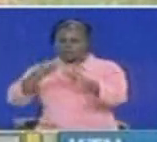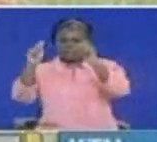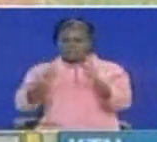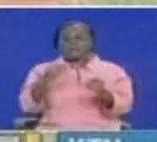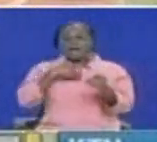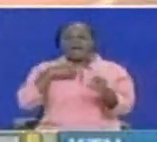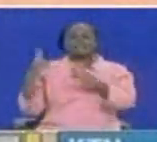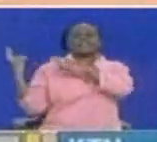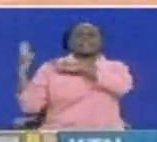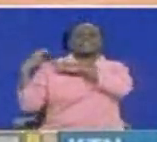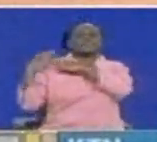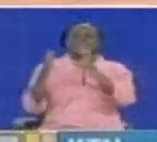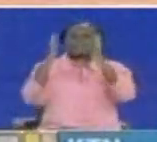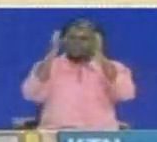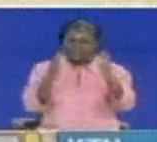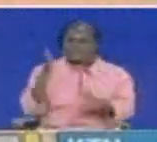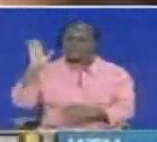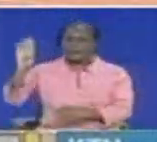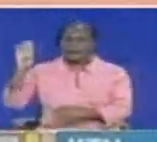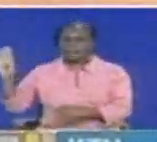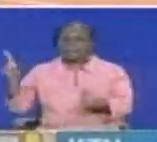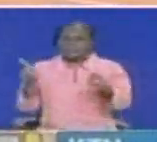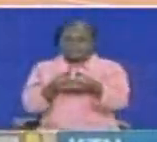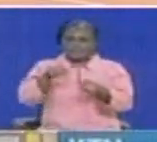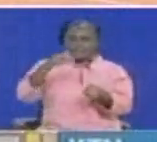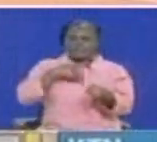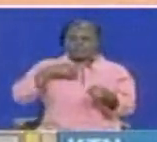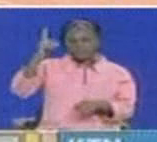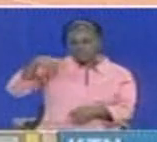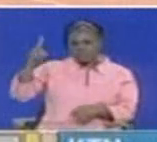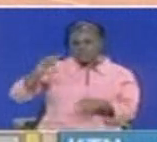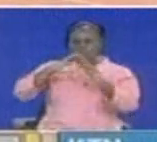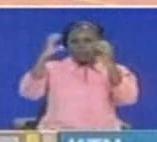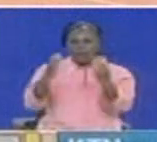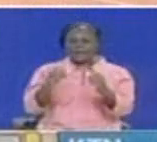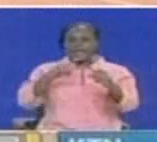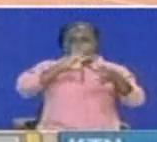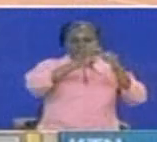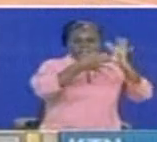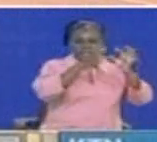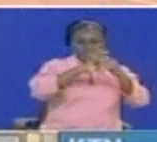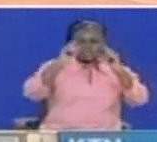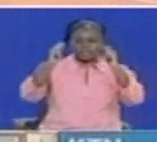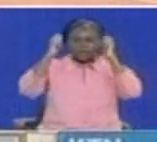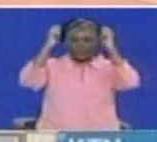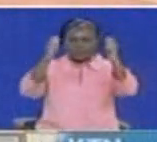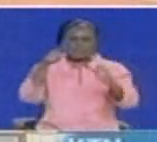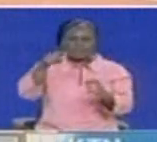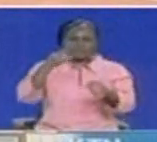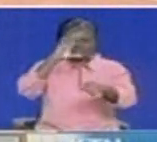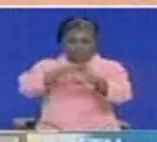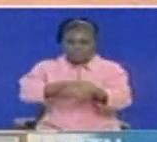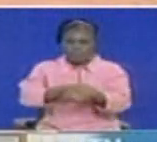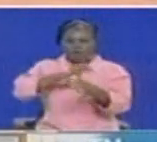higher responsibility in Bahamas. The World Relays will act as a qualifier for the World Athletics Championships, with all the 8 finalists gaining